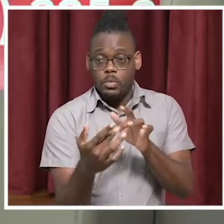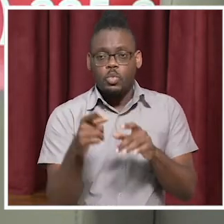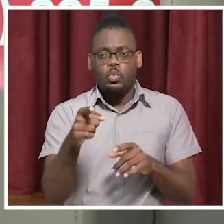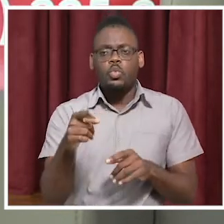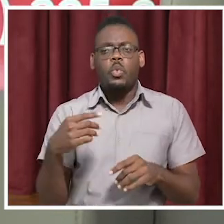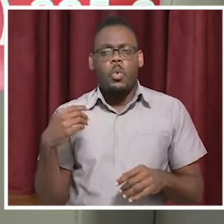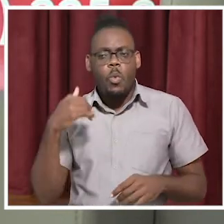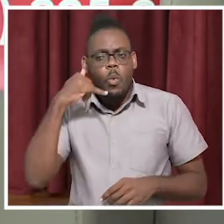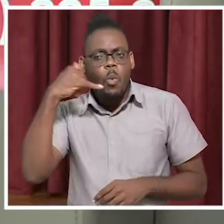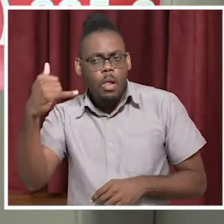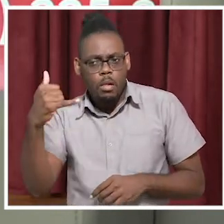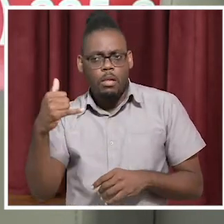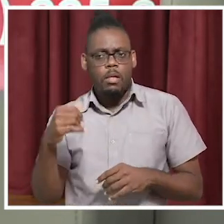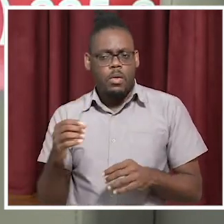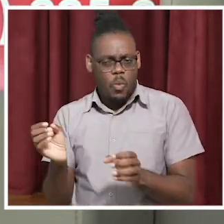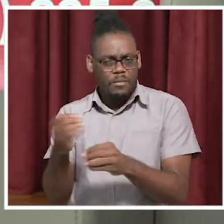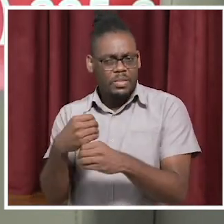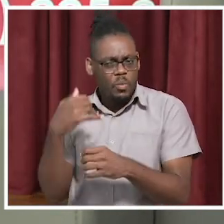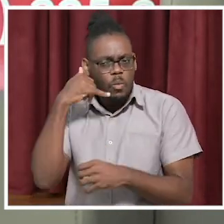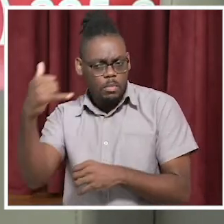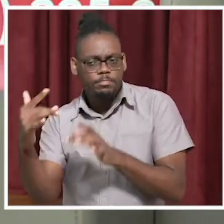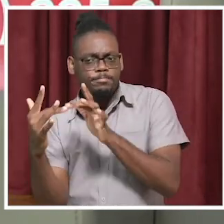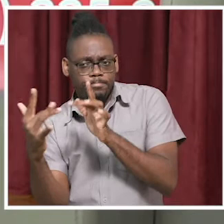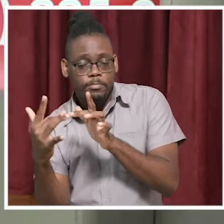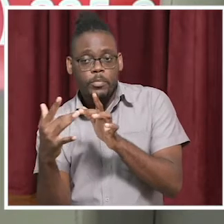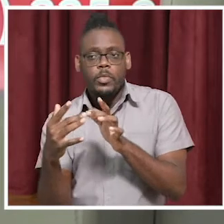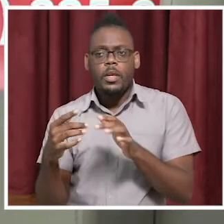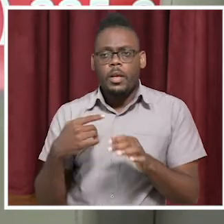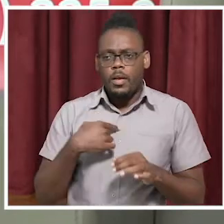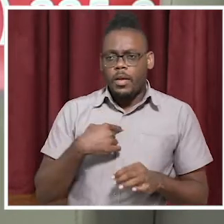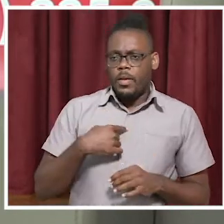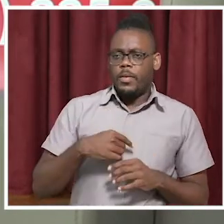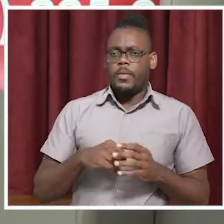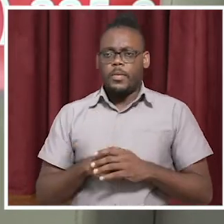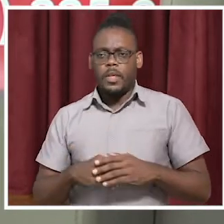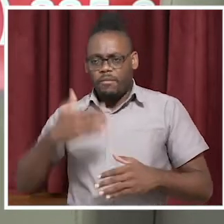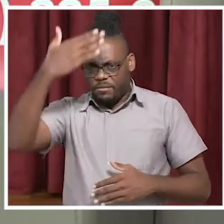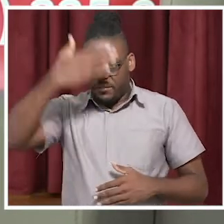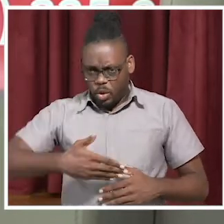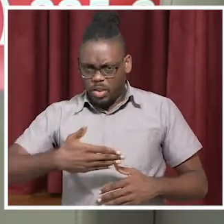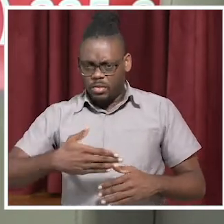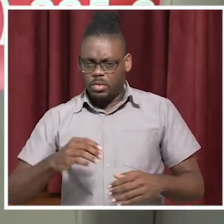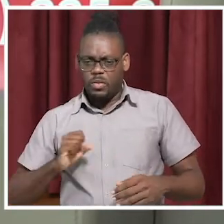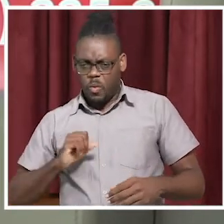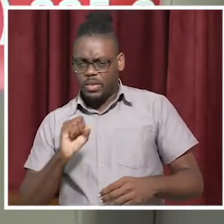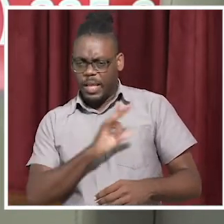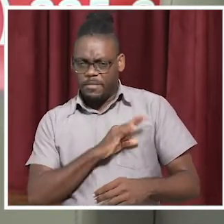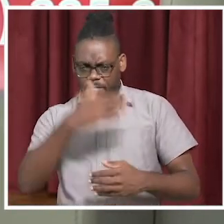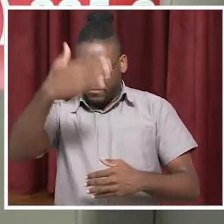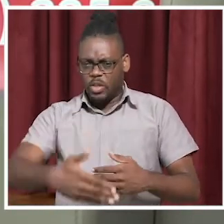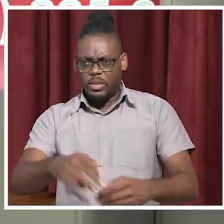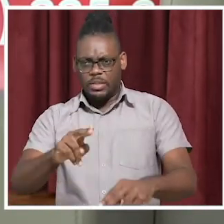you can get follow-up information from our front desk staff. However, if it is you want to get something a little bit more in-depth,